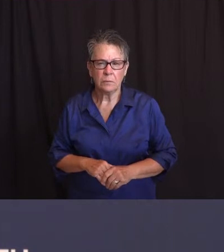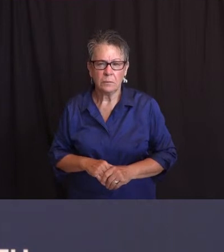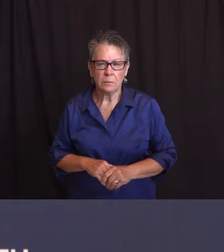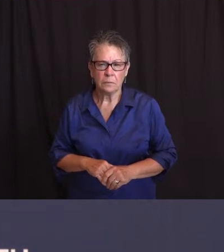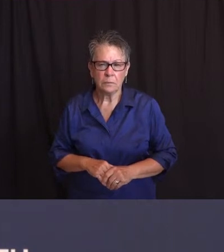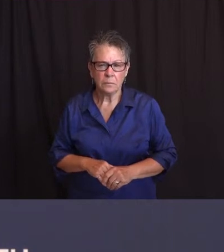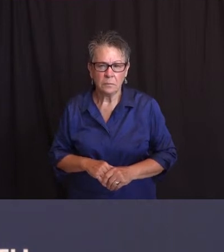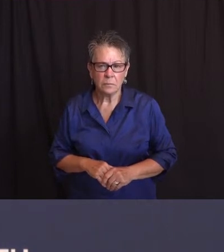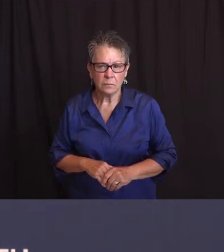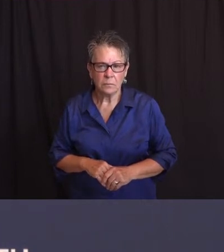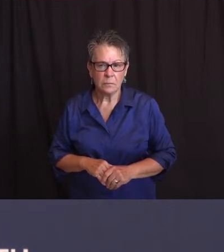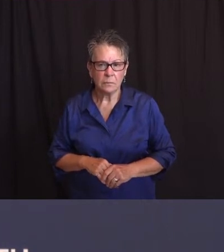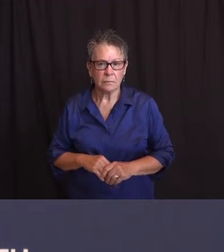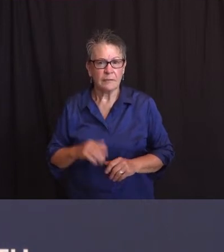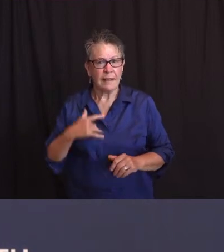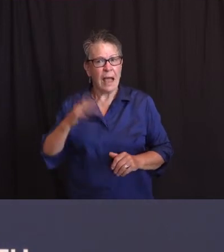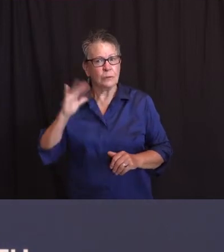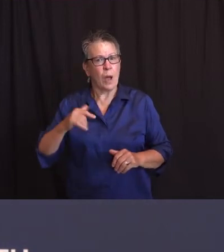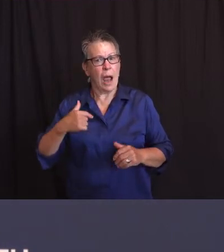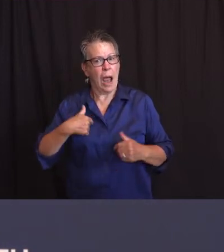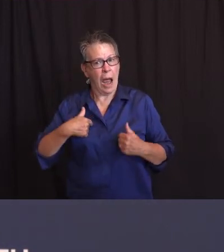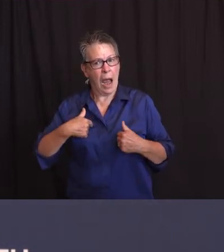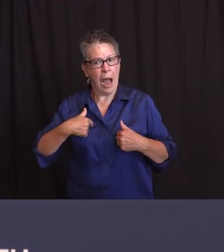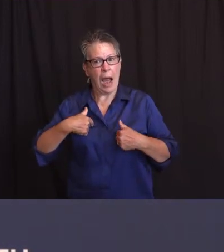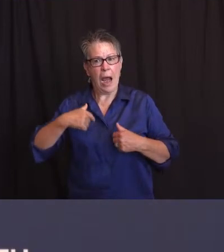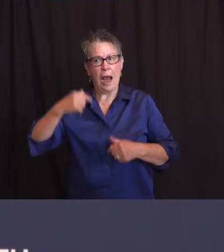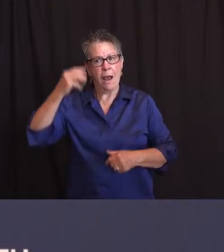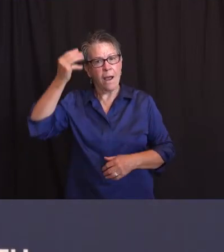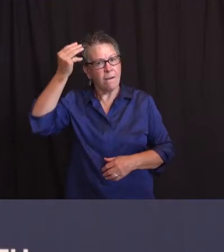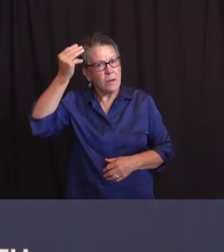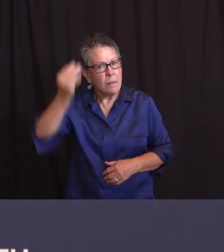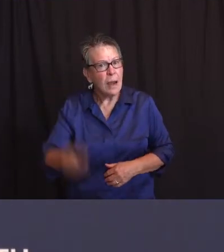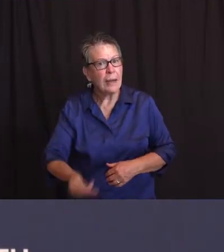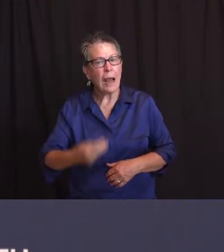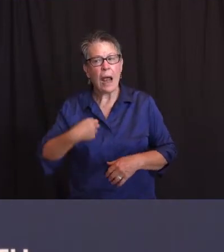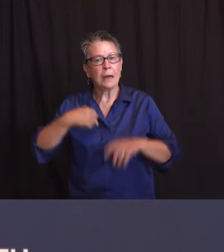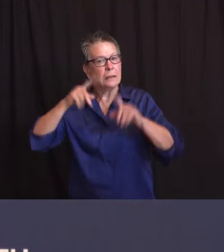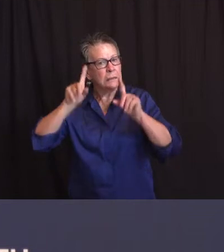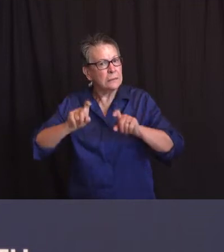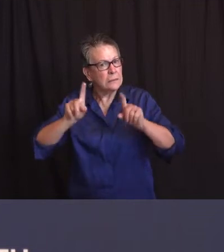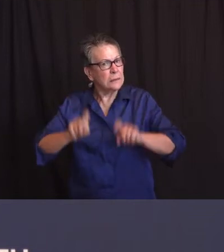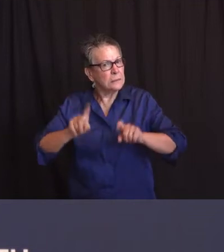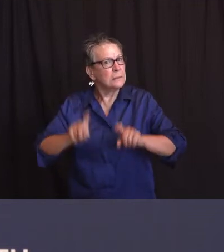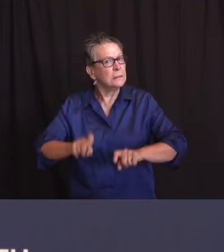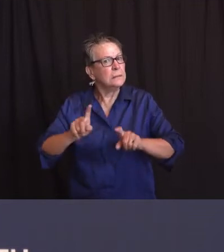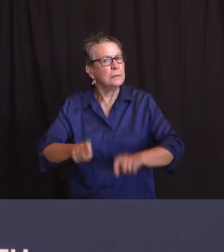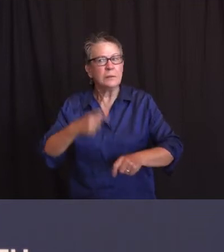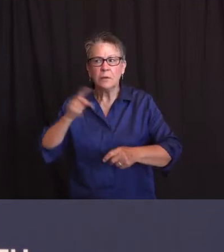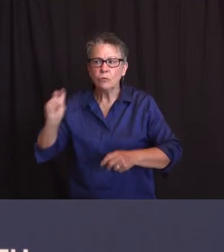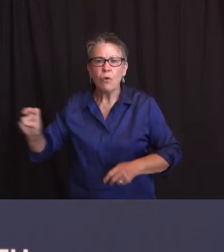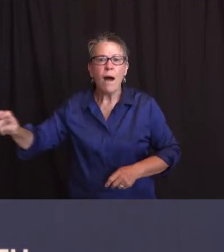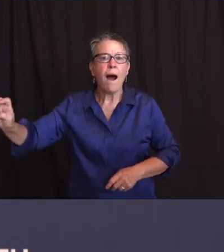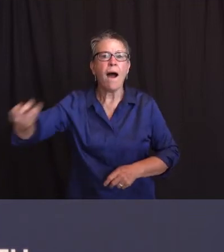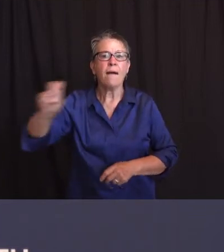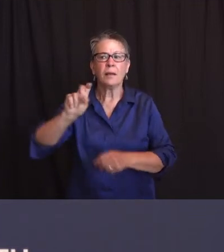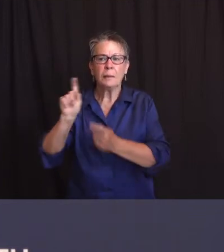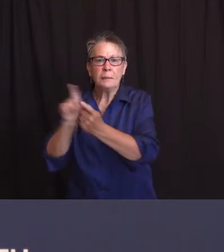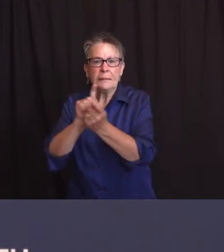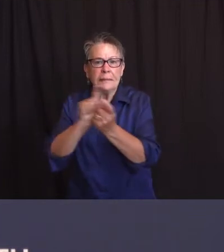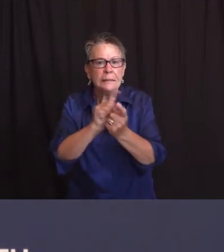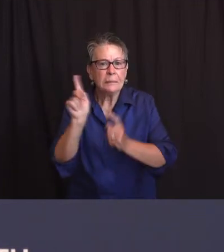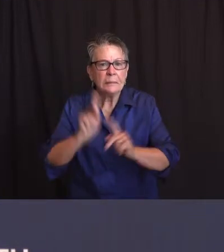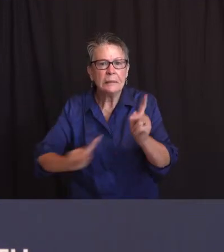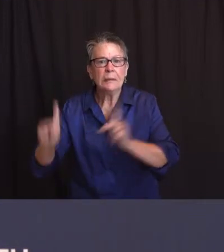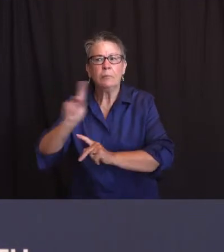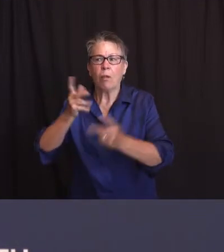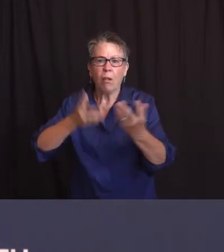days. Definitely not trying to pit one group of people off against another. That's not the point here. And we've come out of, I don't want to get